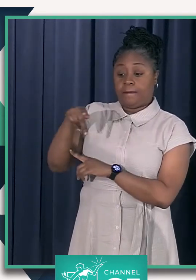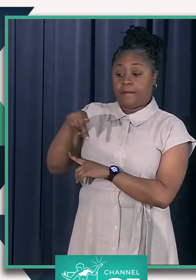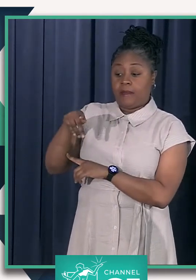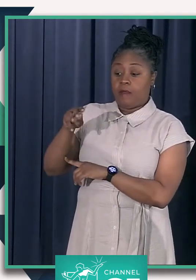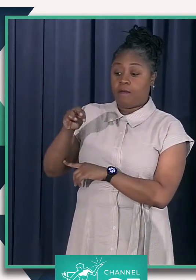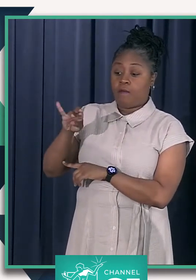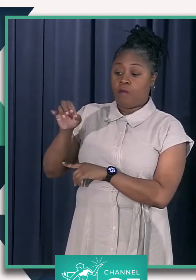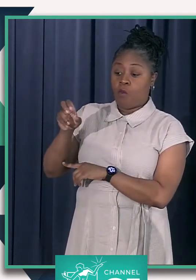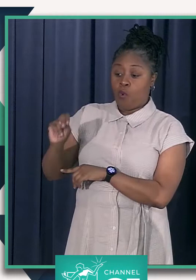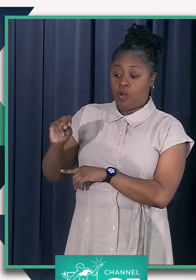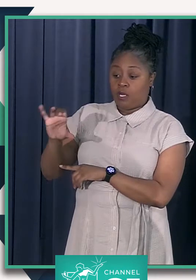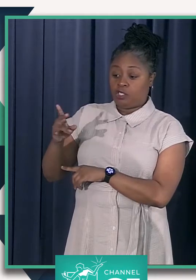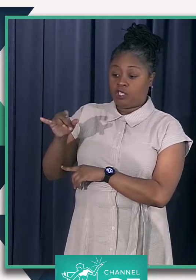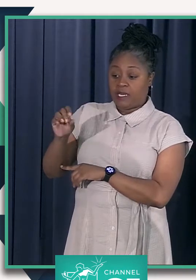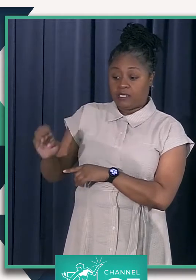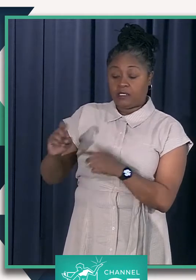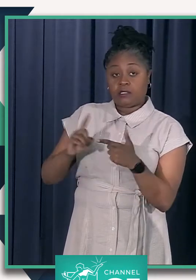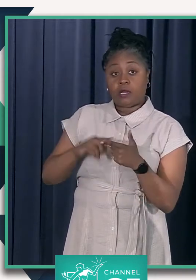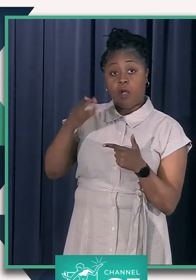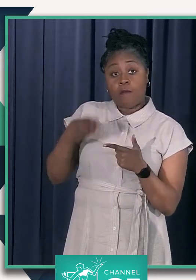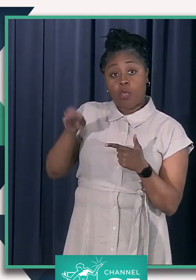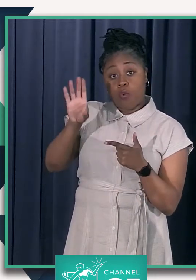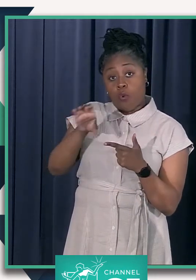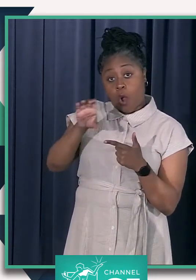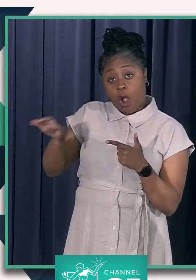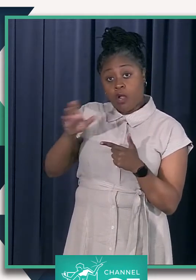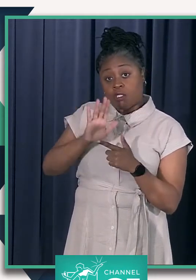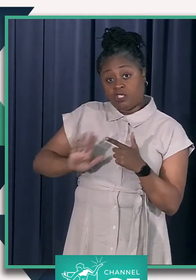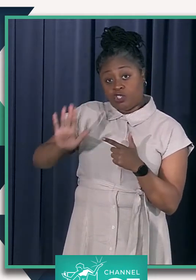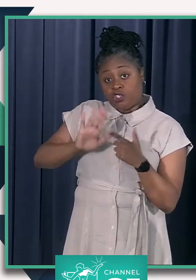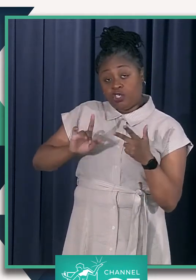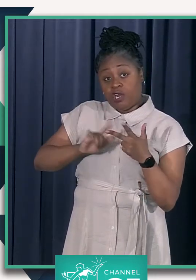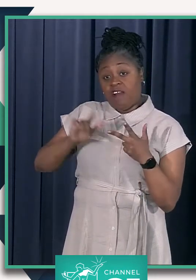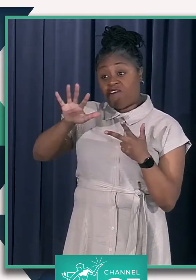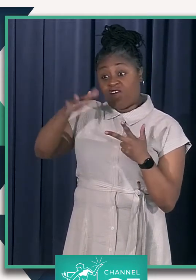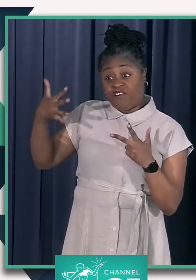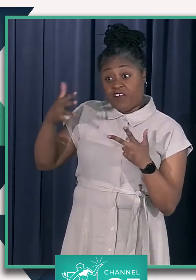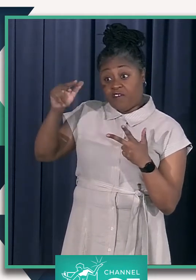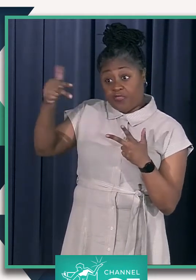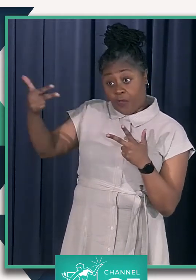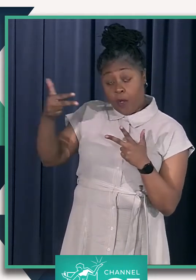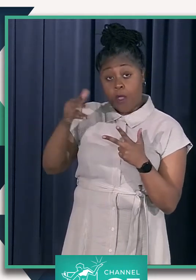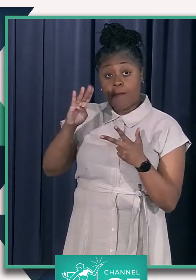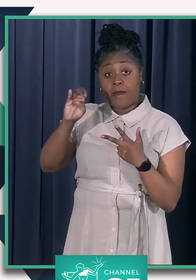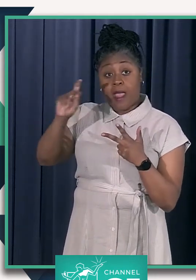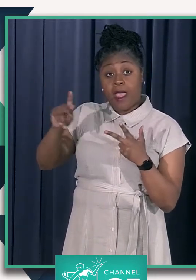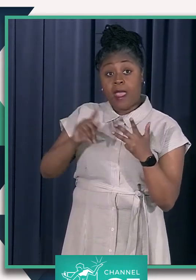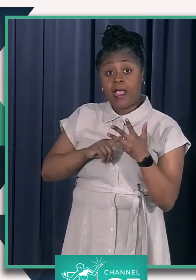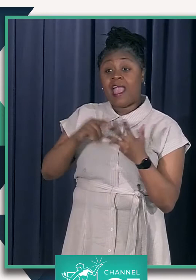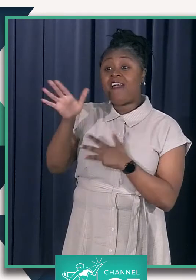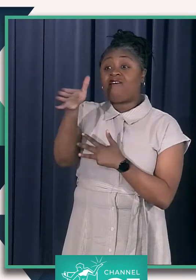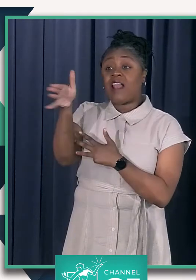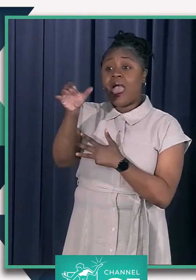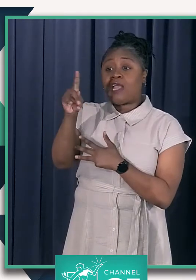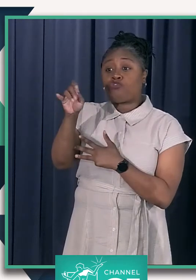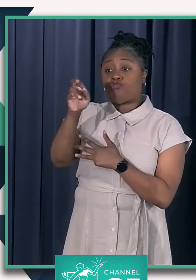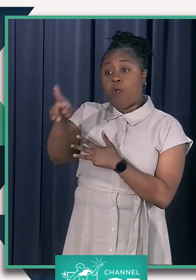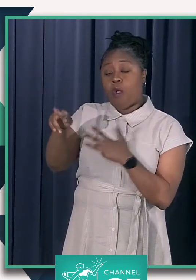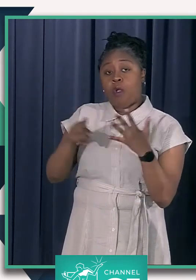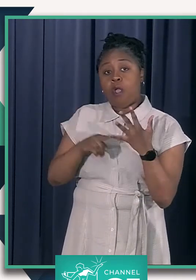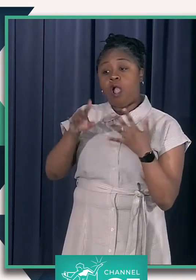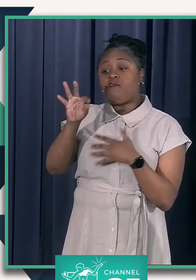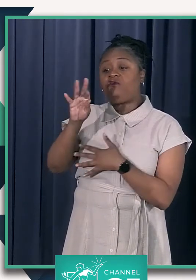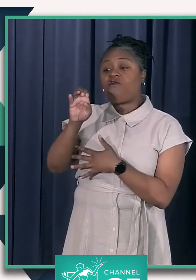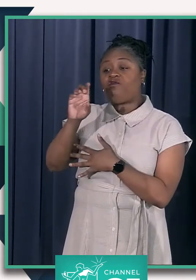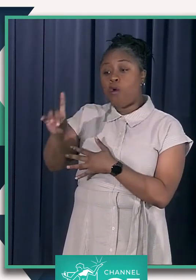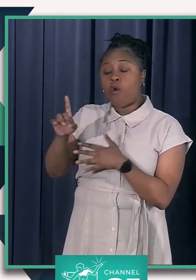Michigan, Fifth Third Bank, Flagstar Bank, Ford Motor Company, Huntington Bank,